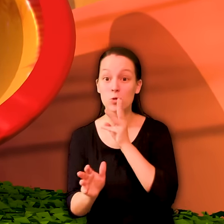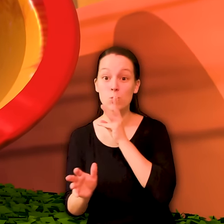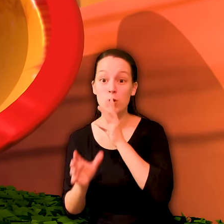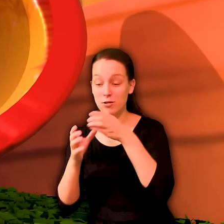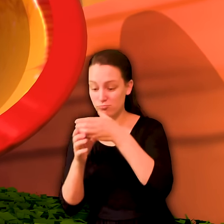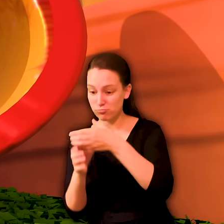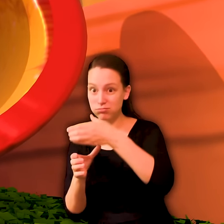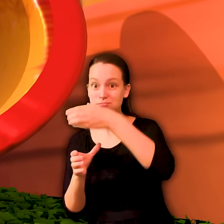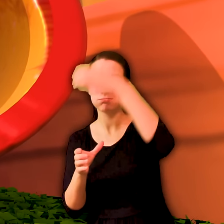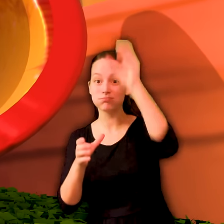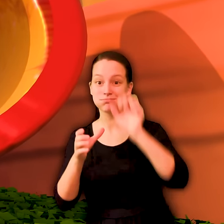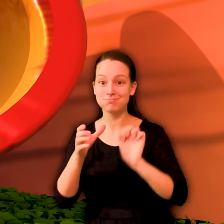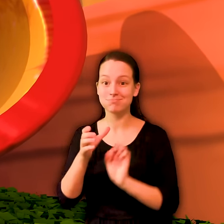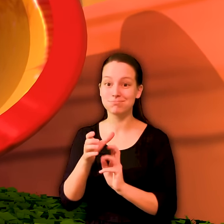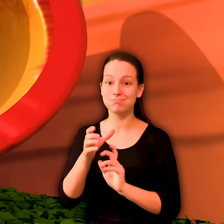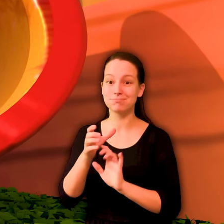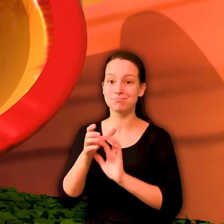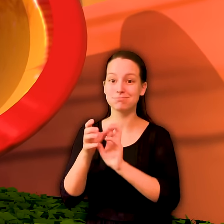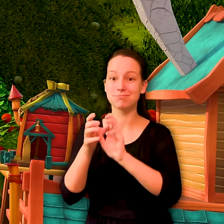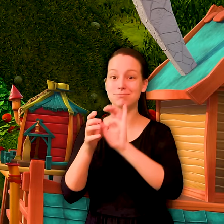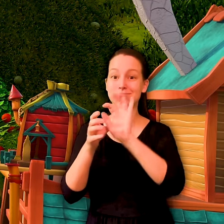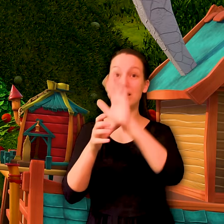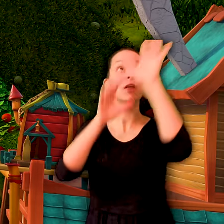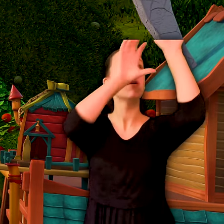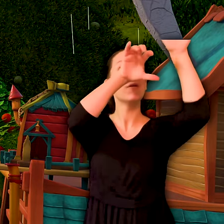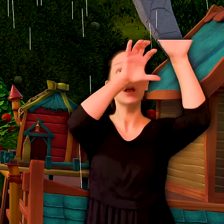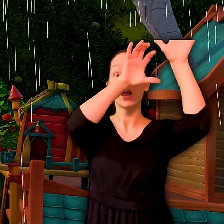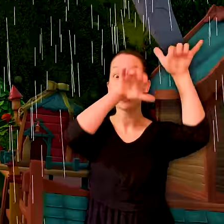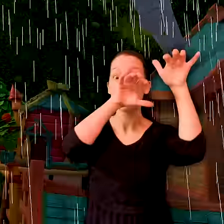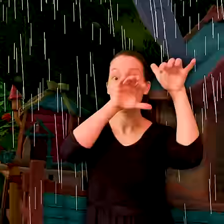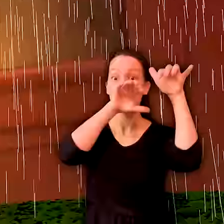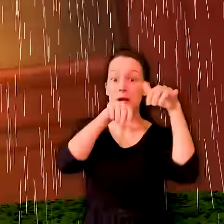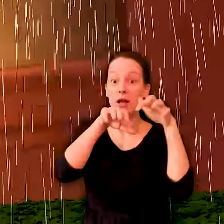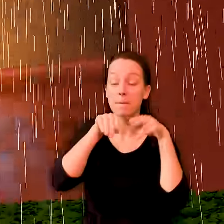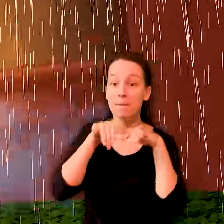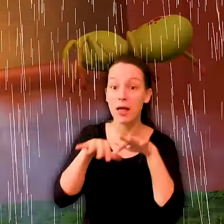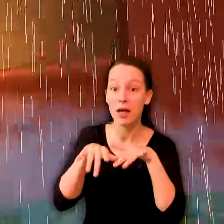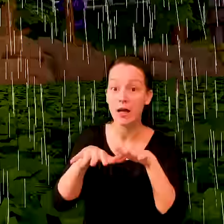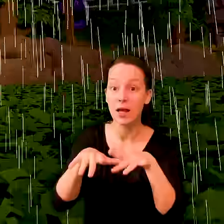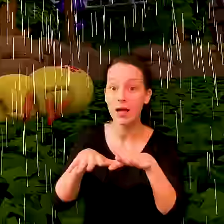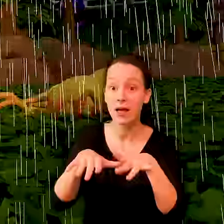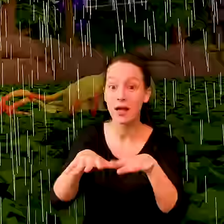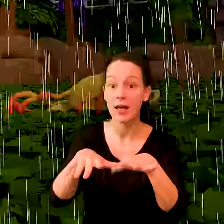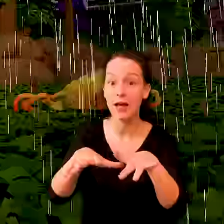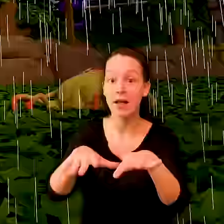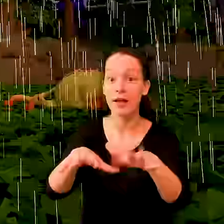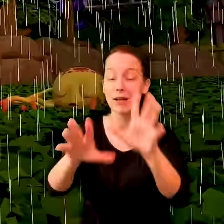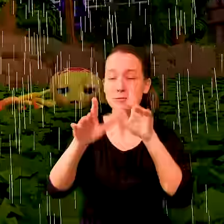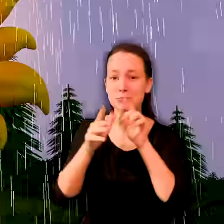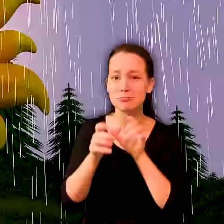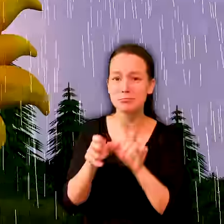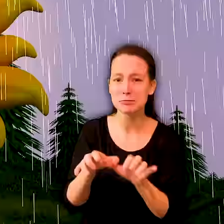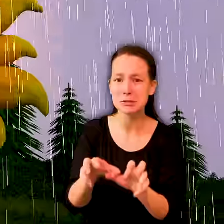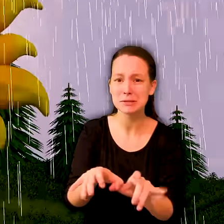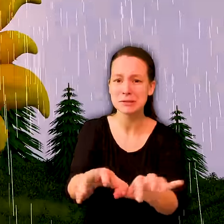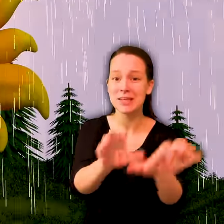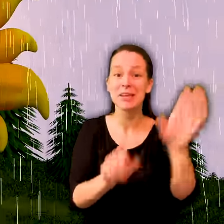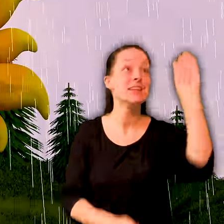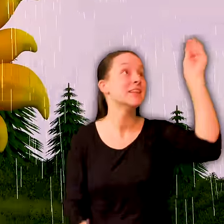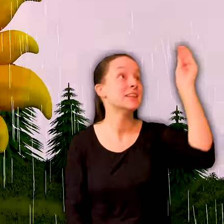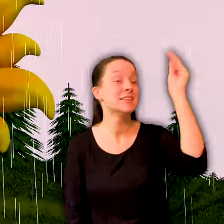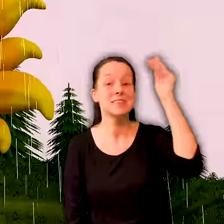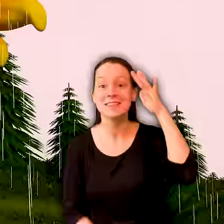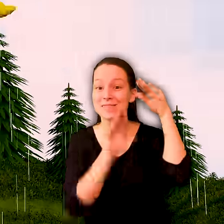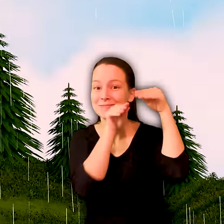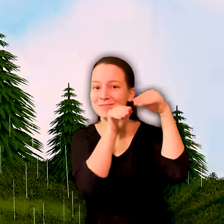spider climbed up the water spout down came the rain and washed the spider out out came